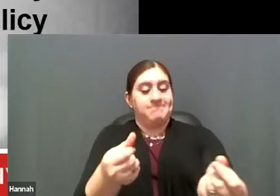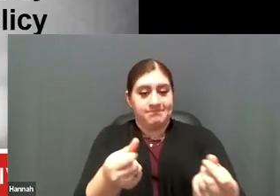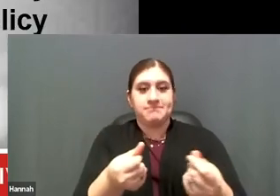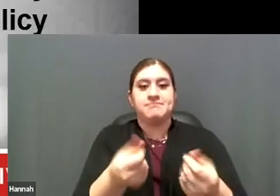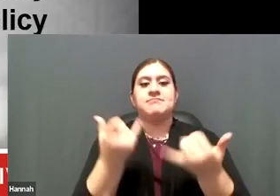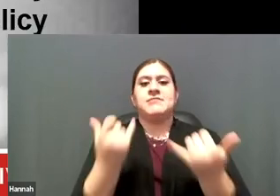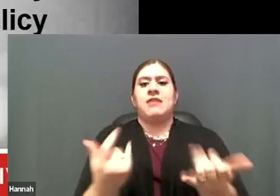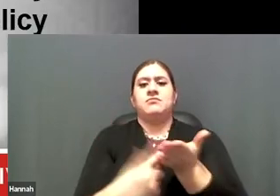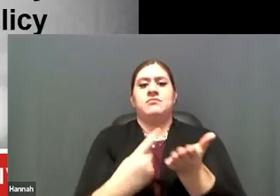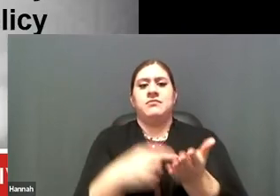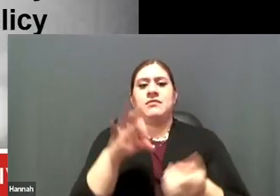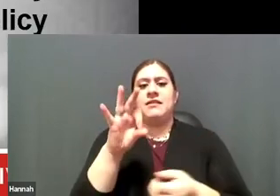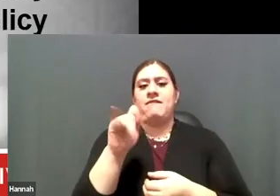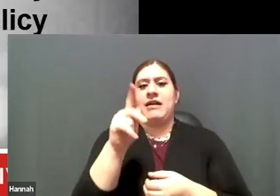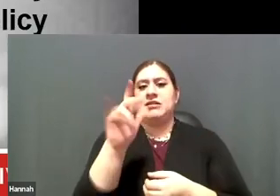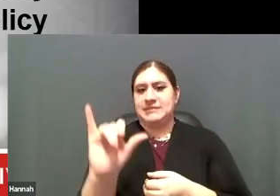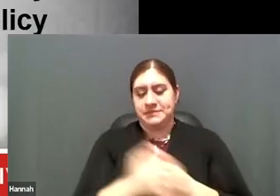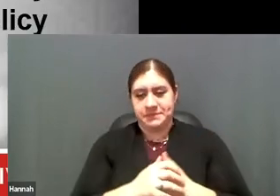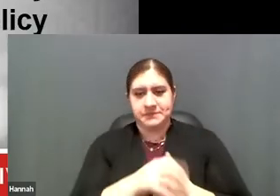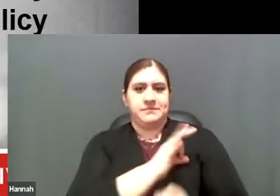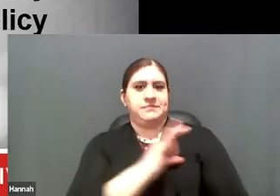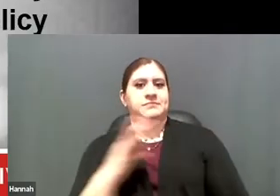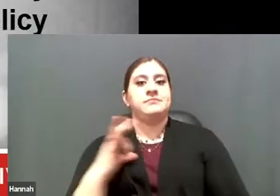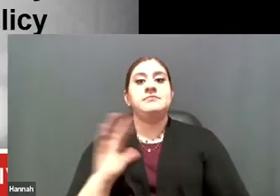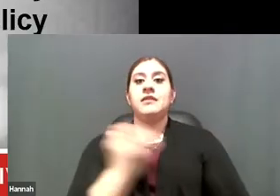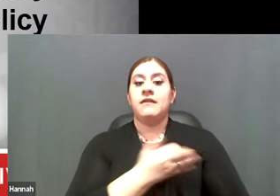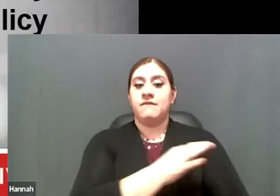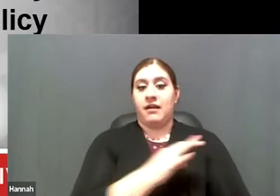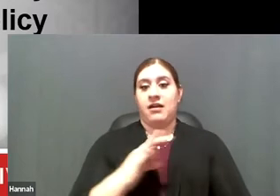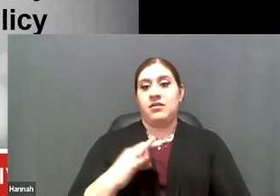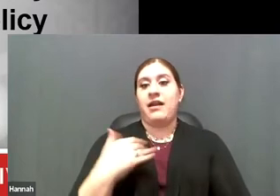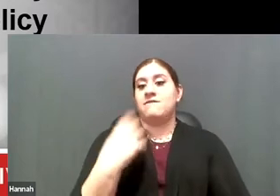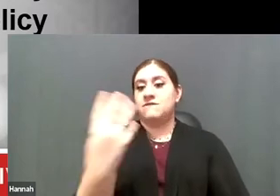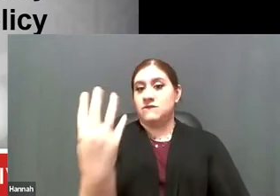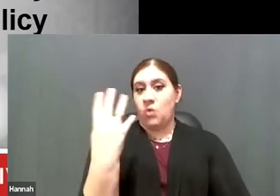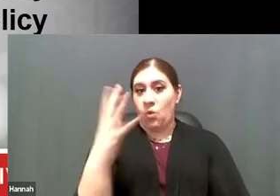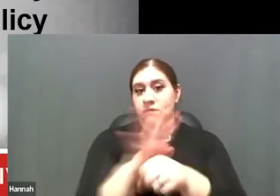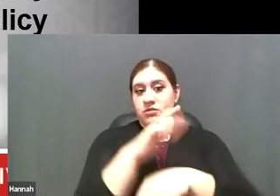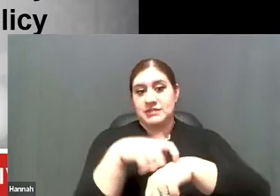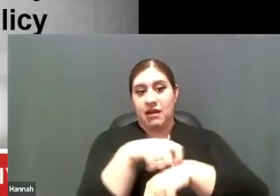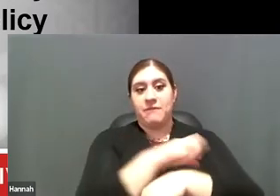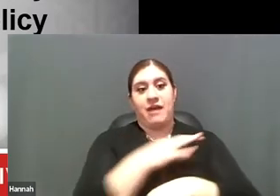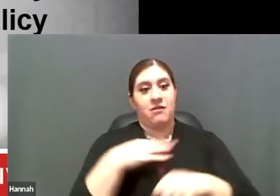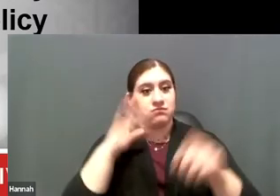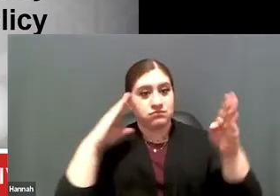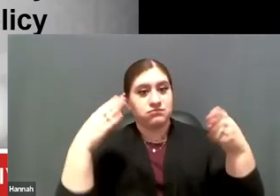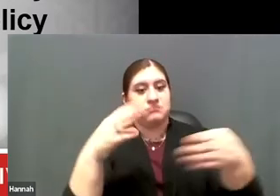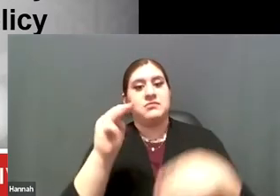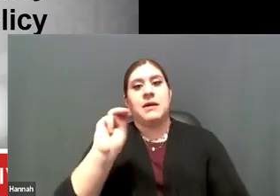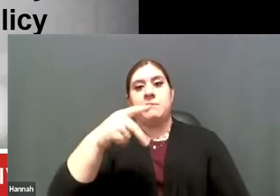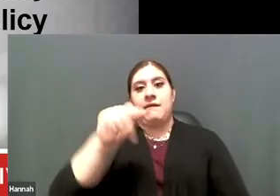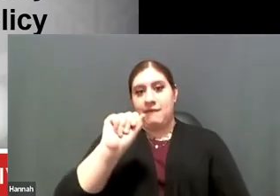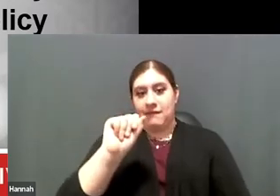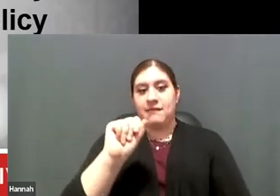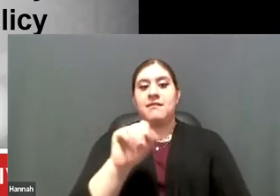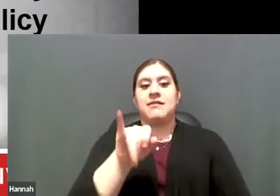now let's talk a little bit about the faculty. Our faculty, we have four full-time faculty dedicated to the MPA program.